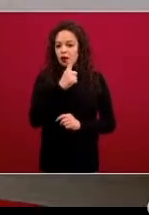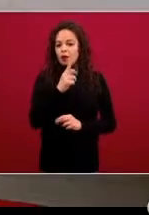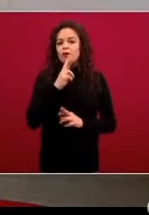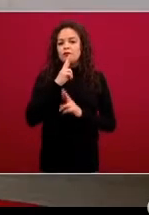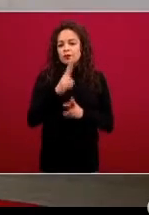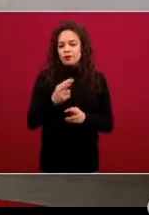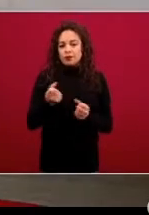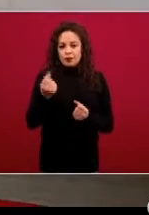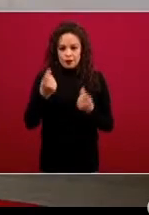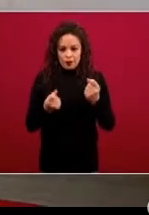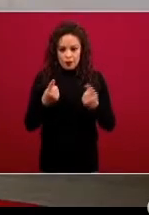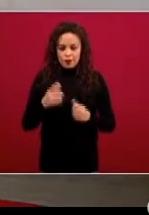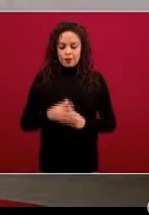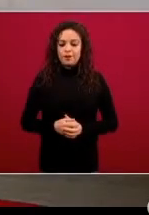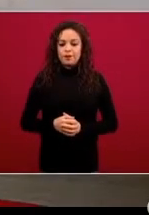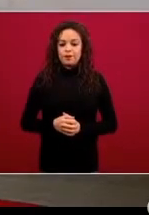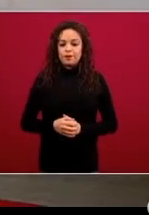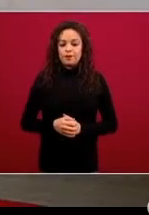No,